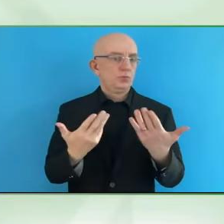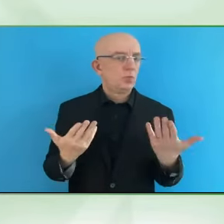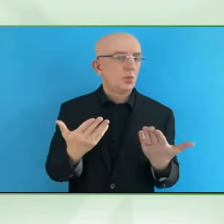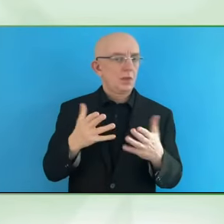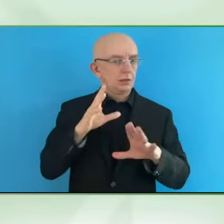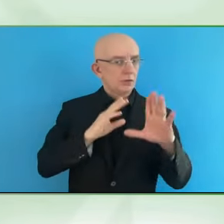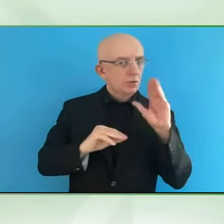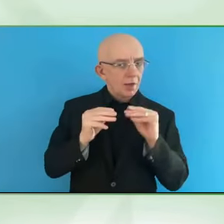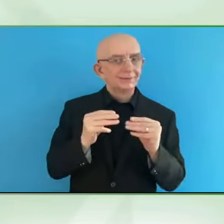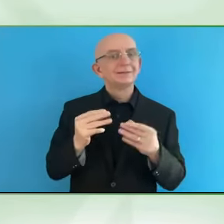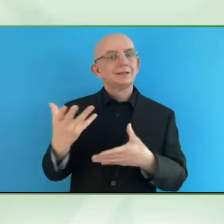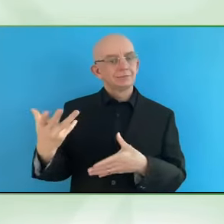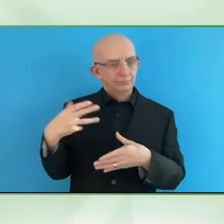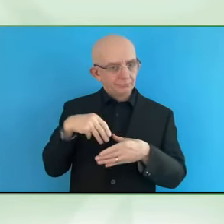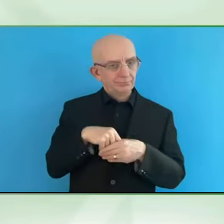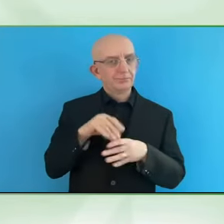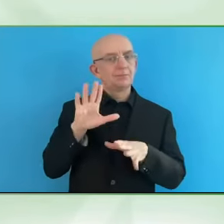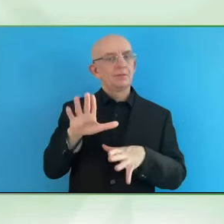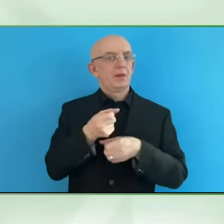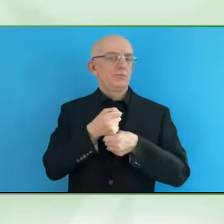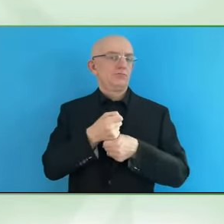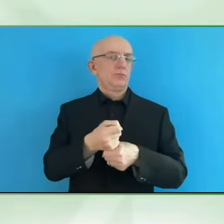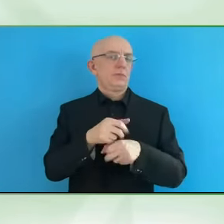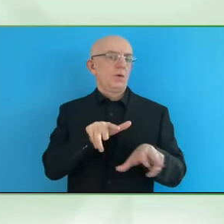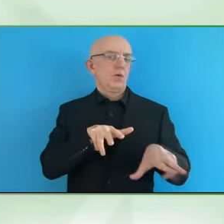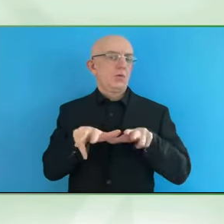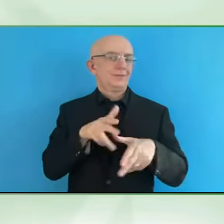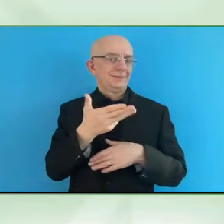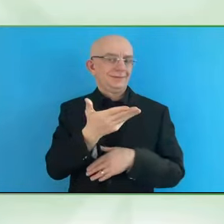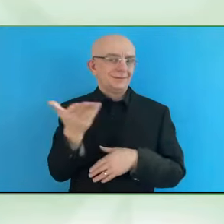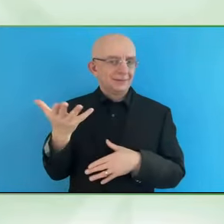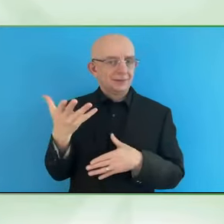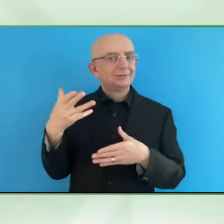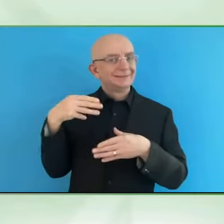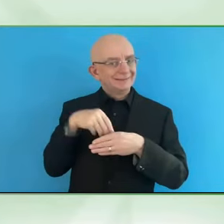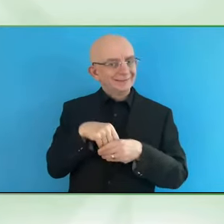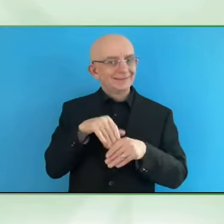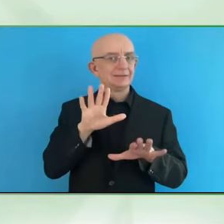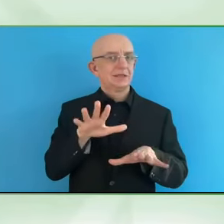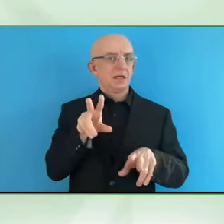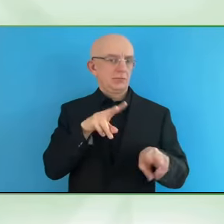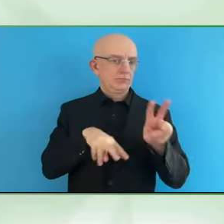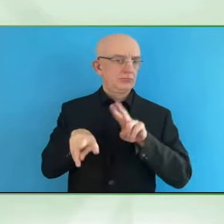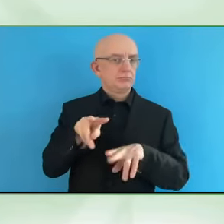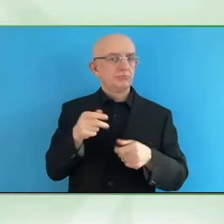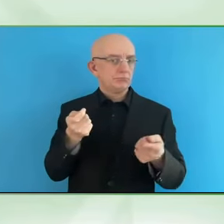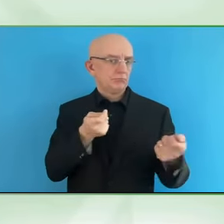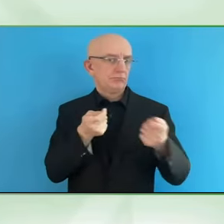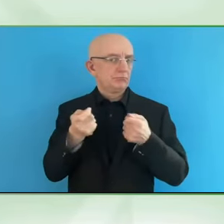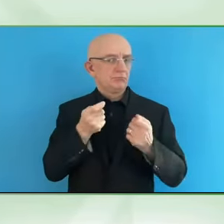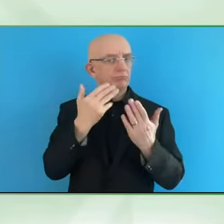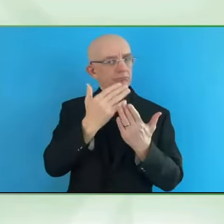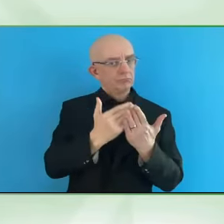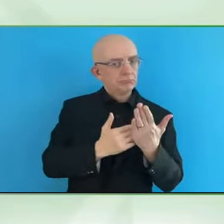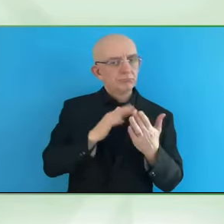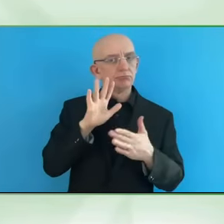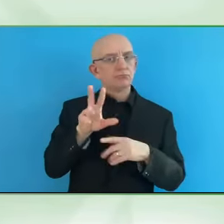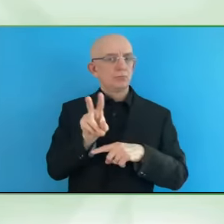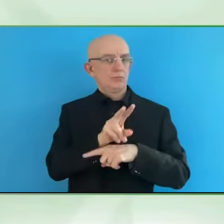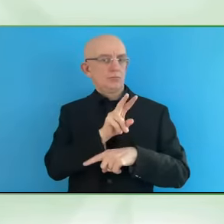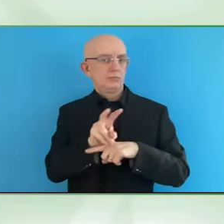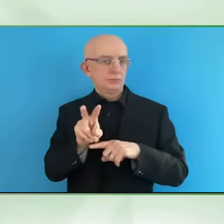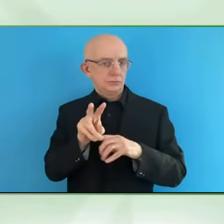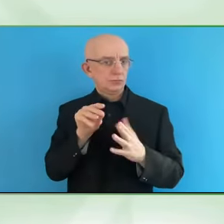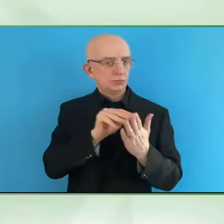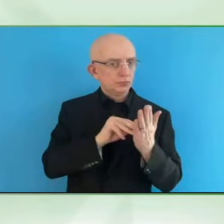you create. Together, and provided with the expertise of countries like Italy, Sweden, and Spain, I'm sure